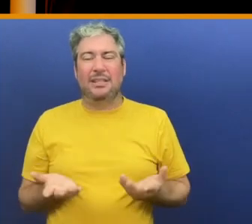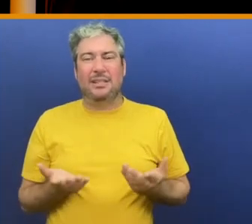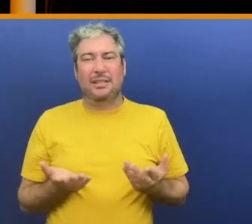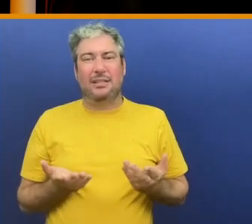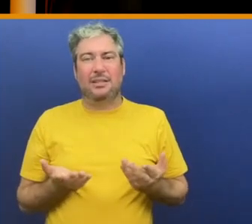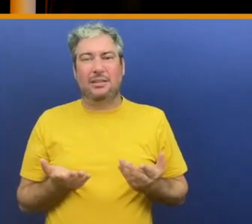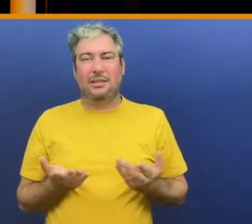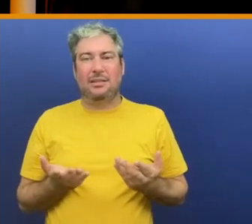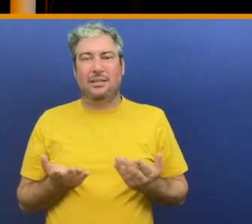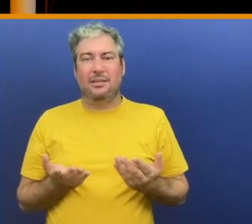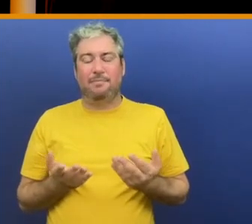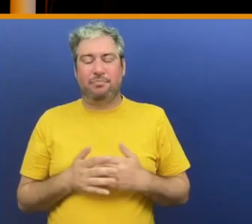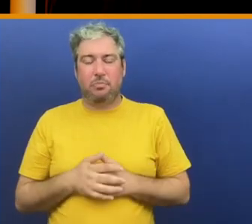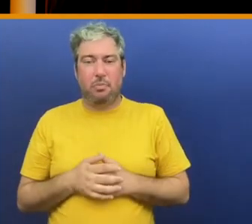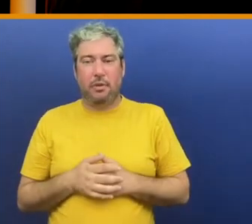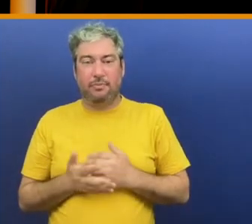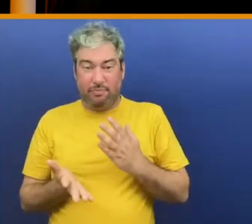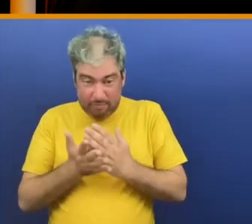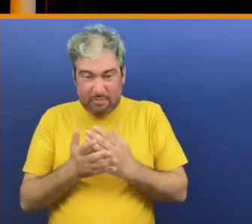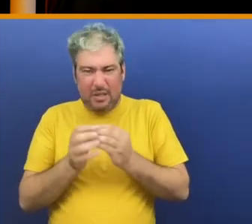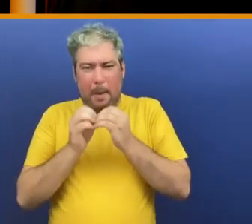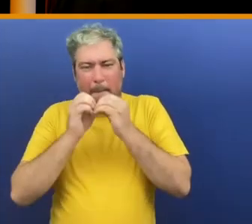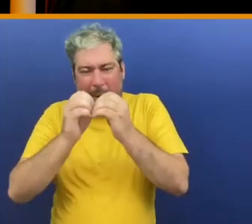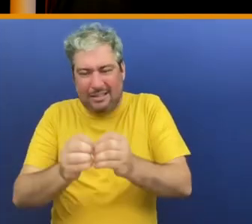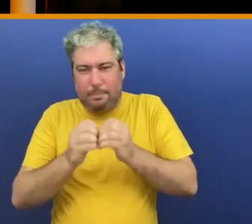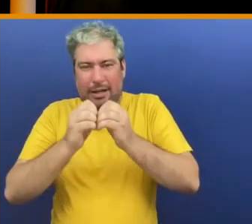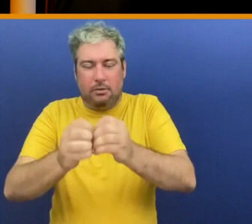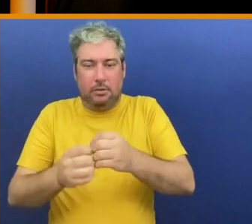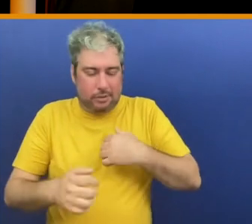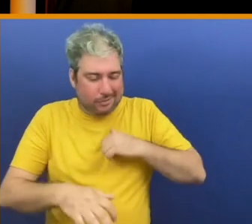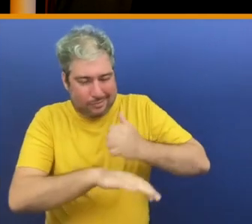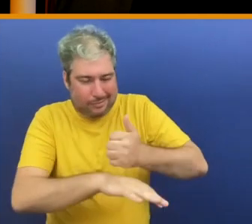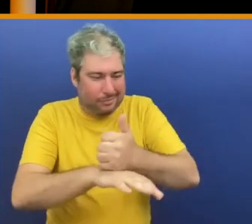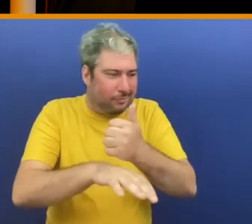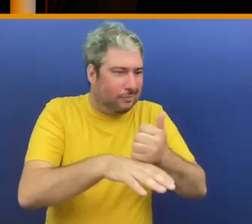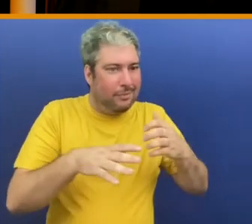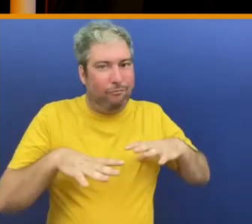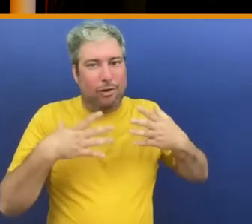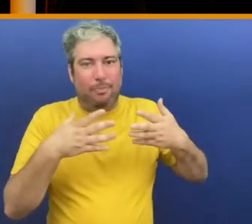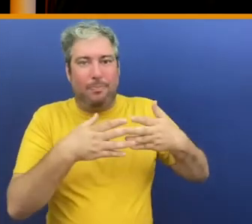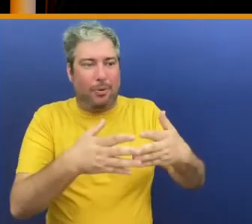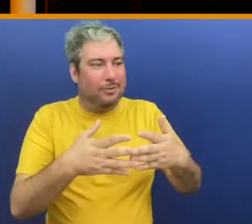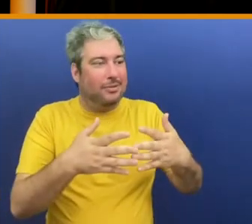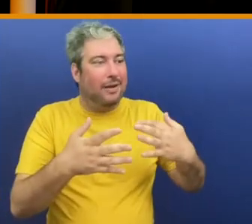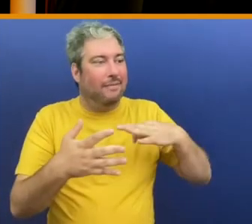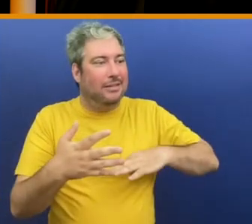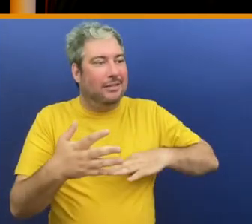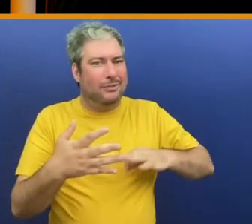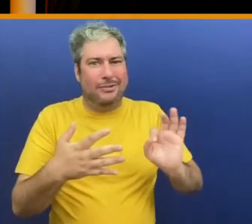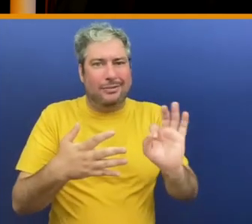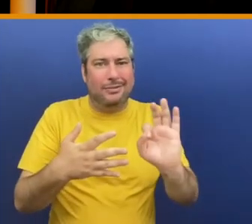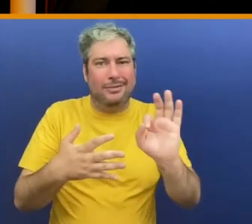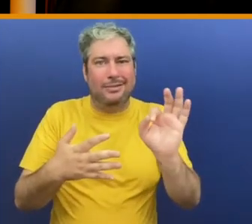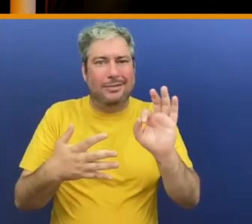that have no particular advantage relative to the ones that they had claimed before. So Sarah mentioned